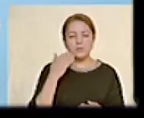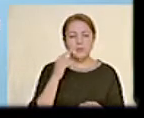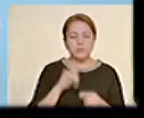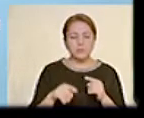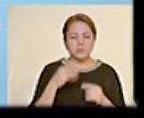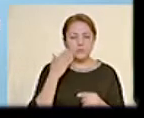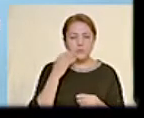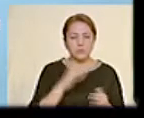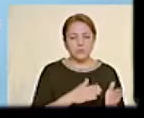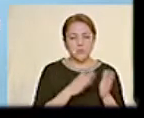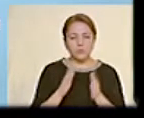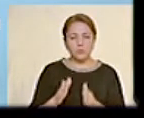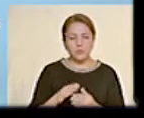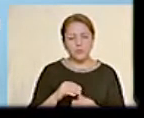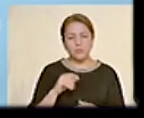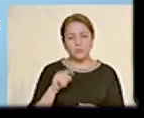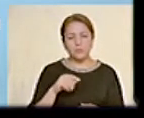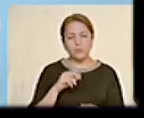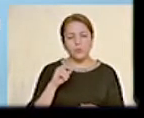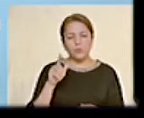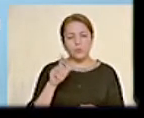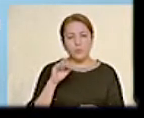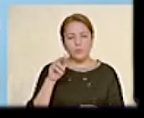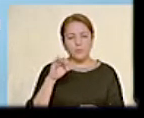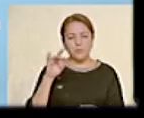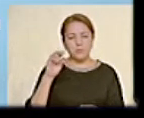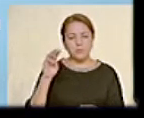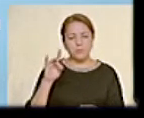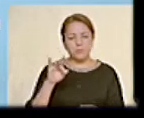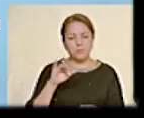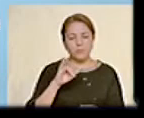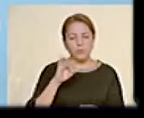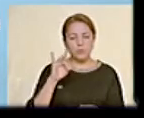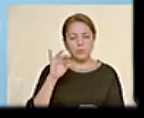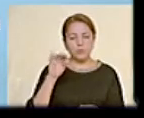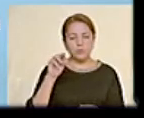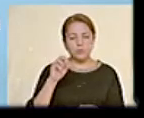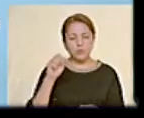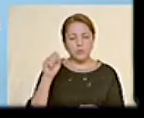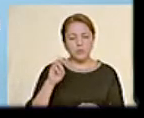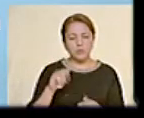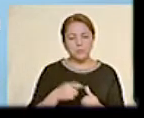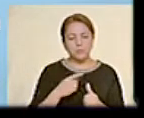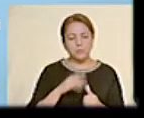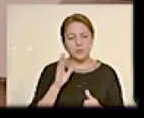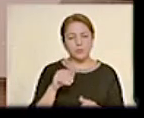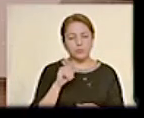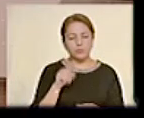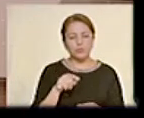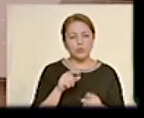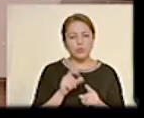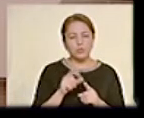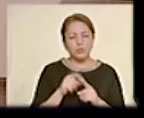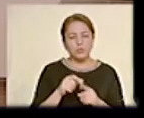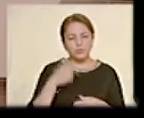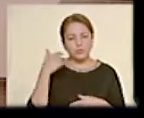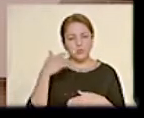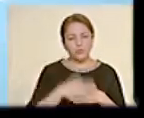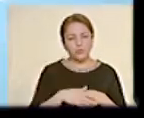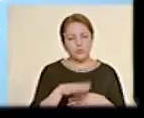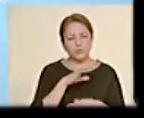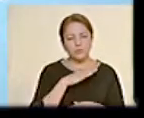yoki veb sahifaga gipermurojaat deb ataladi. Aziz o'quvchilar, ushbu tushunchalar sizlarga tushunarli